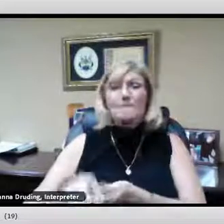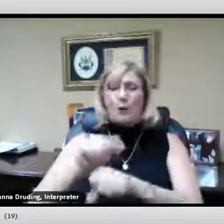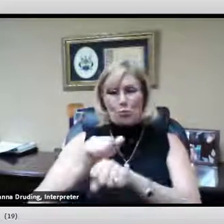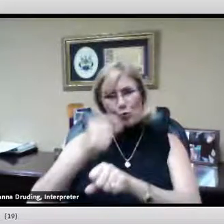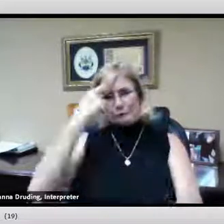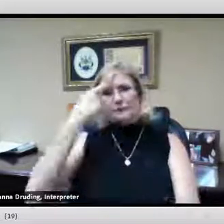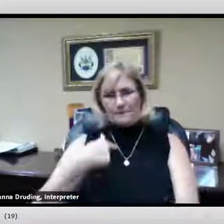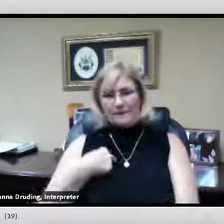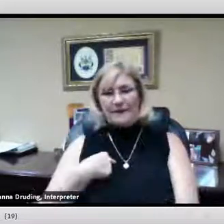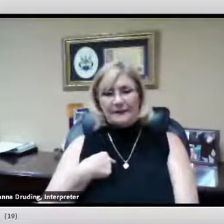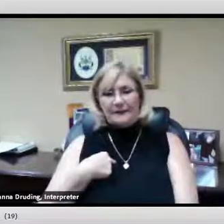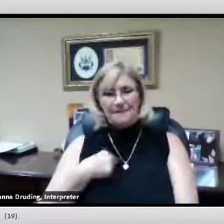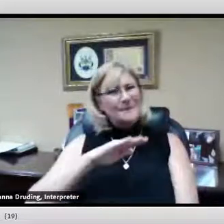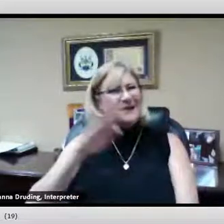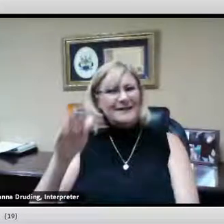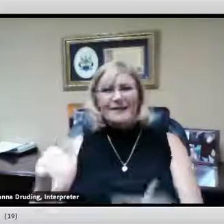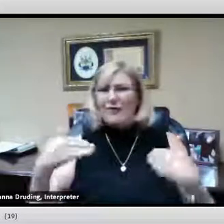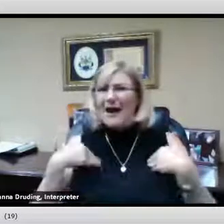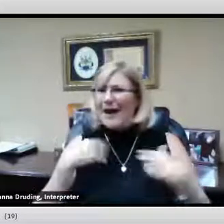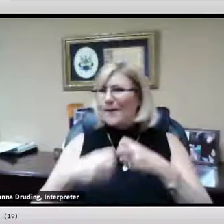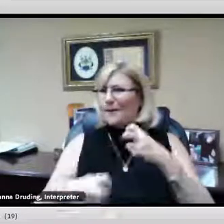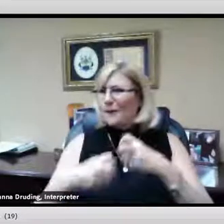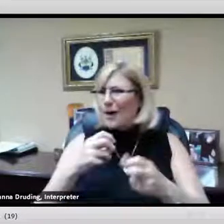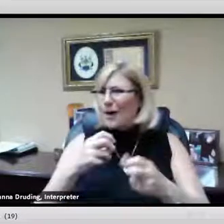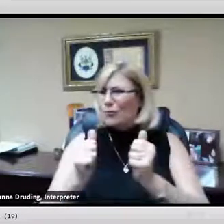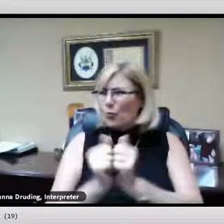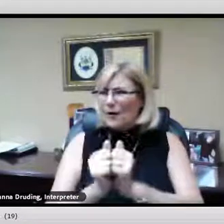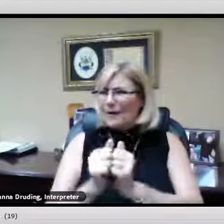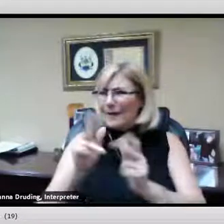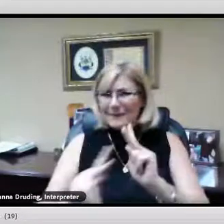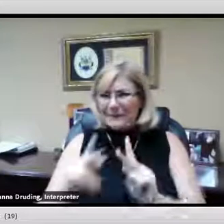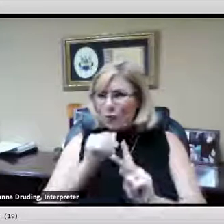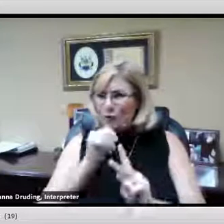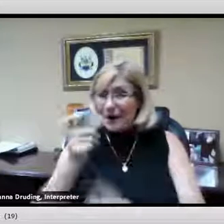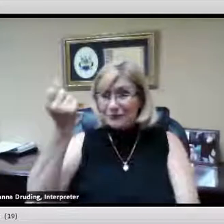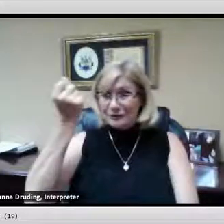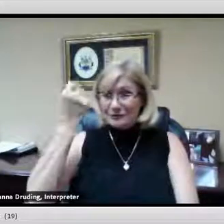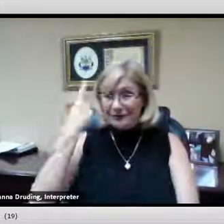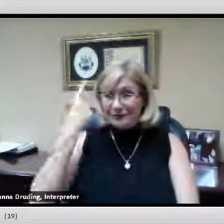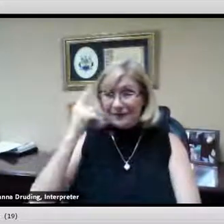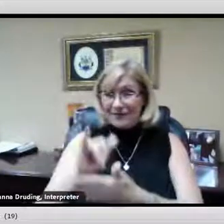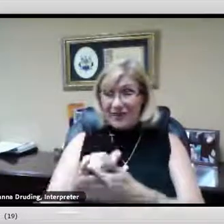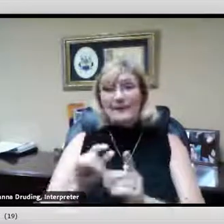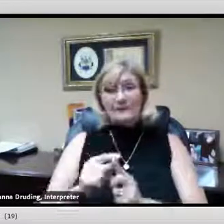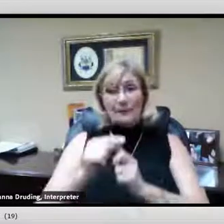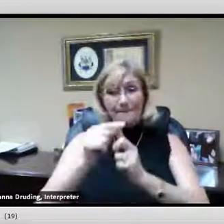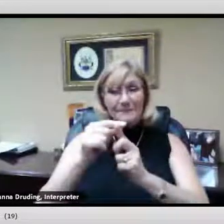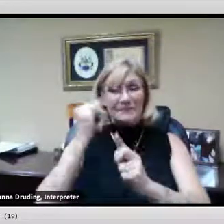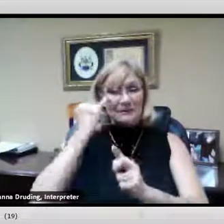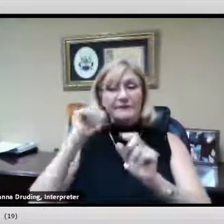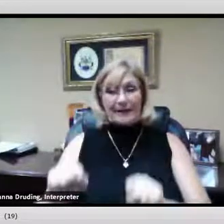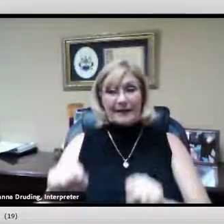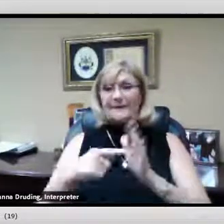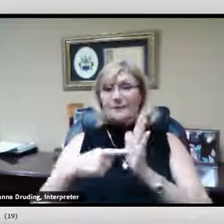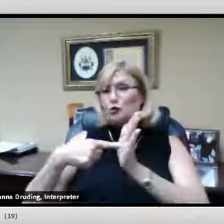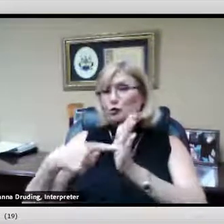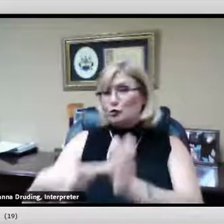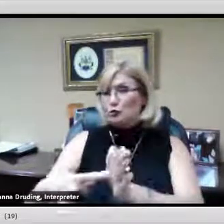for me. And I've never had a problem with people not understanding it, especially if I'm able to go and demonstrate to